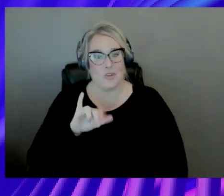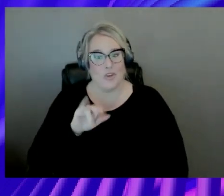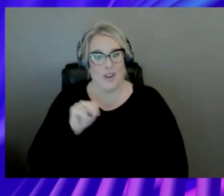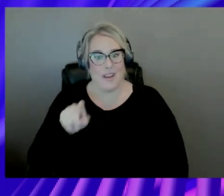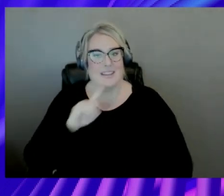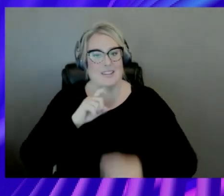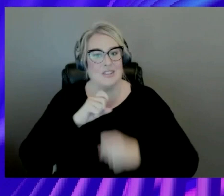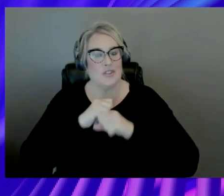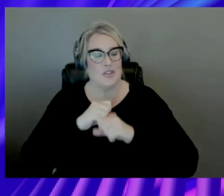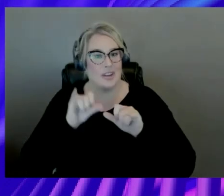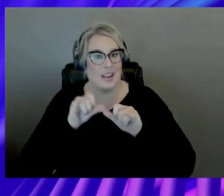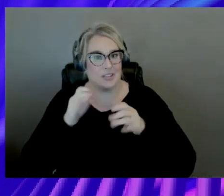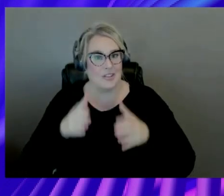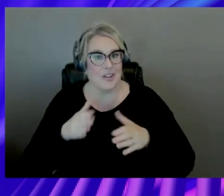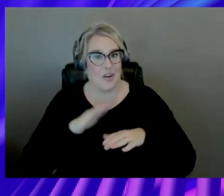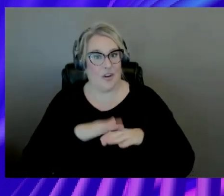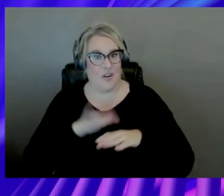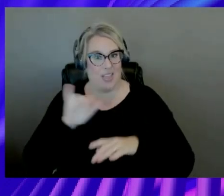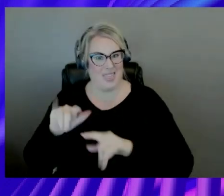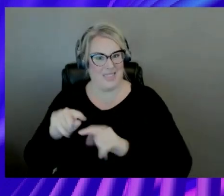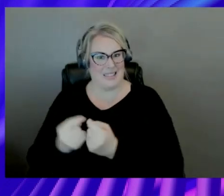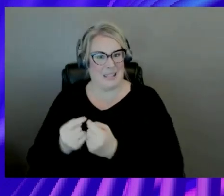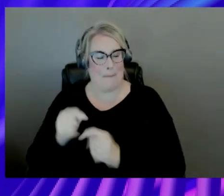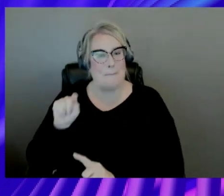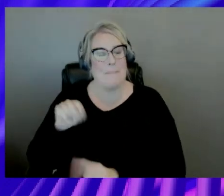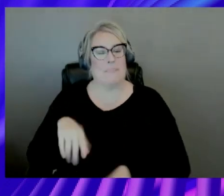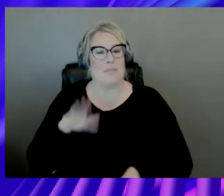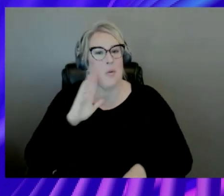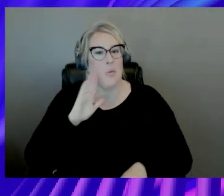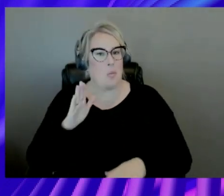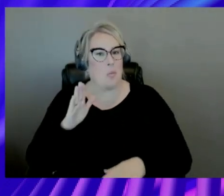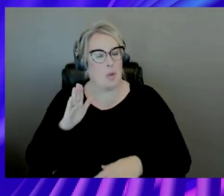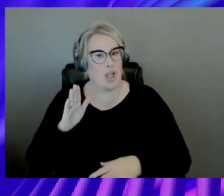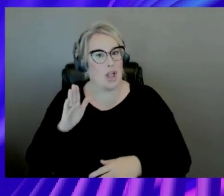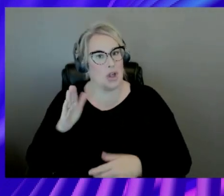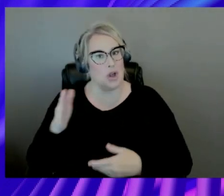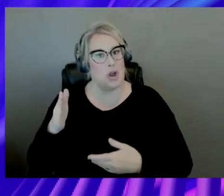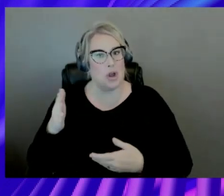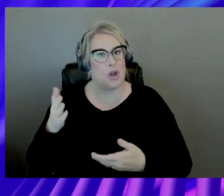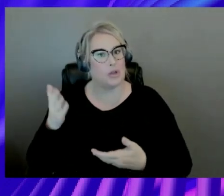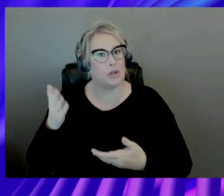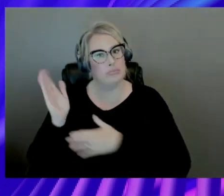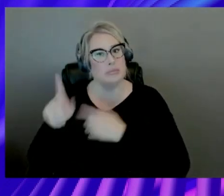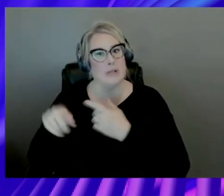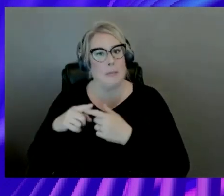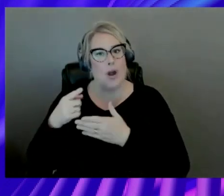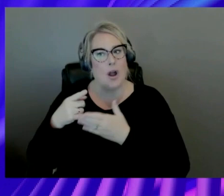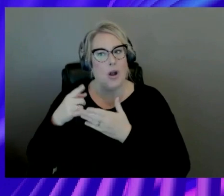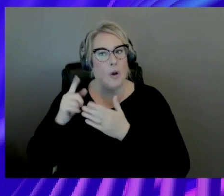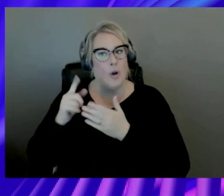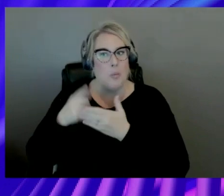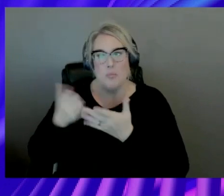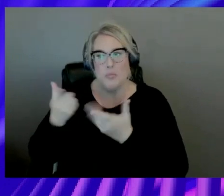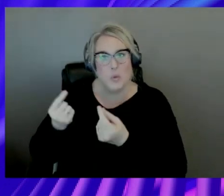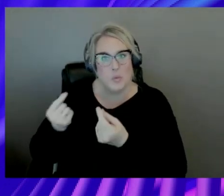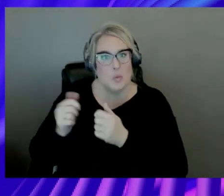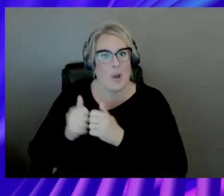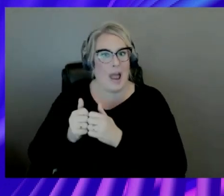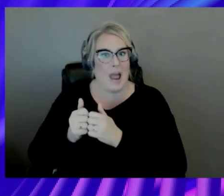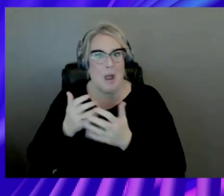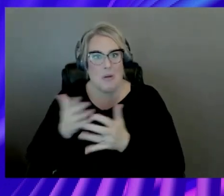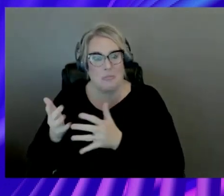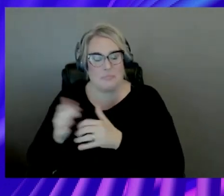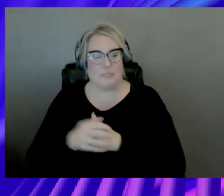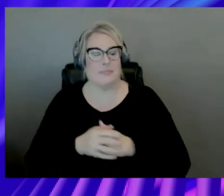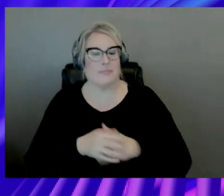AWS Outreach team, and he's going to talk to us about what they do and how they do it. Ryan, welcome. Well, thank you very much for